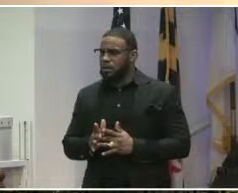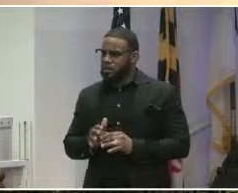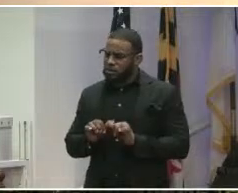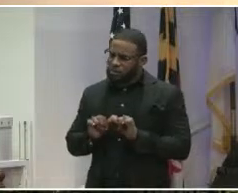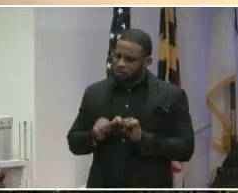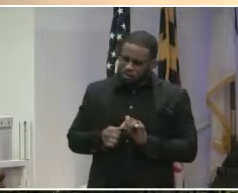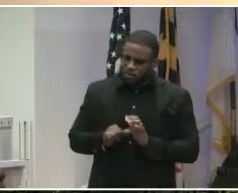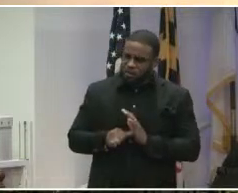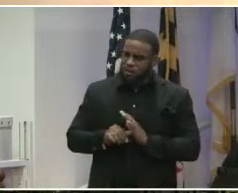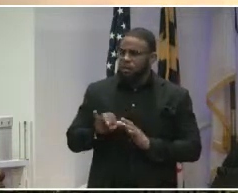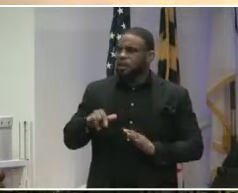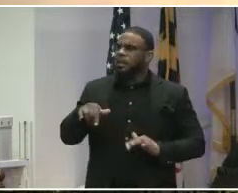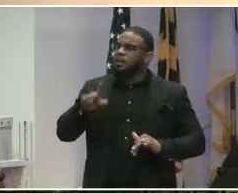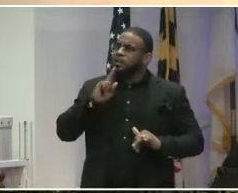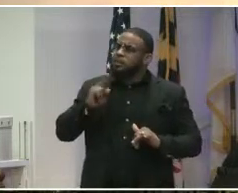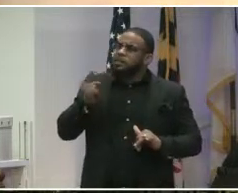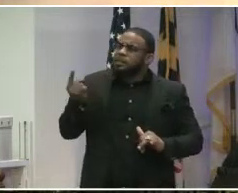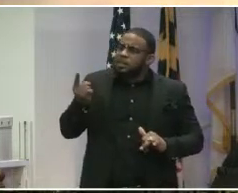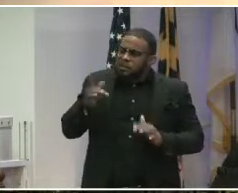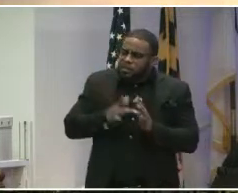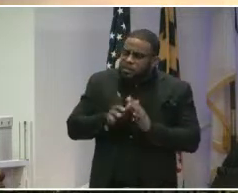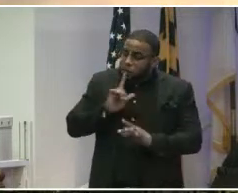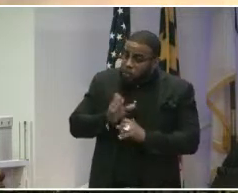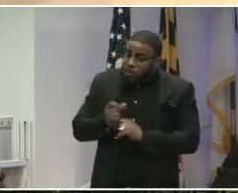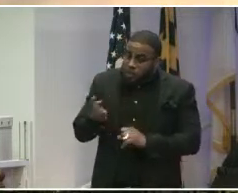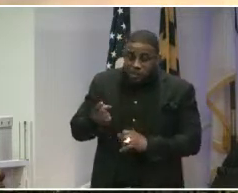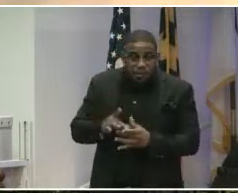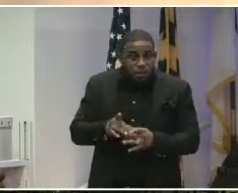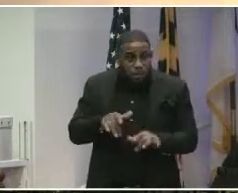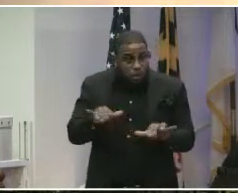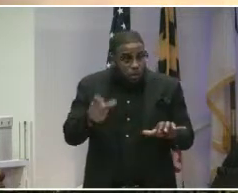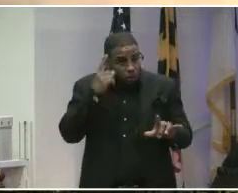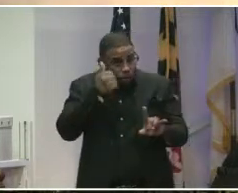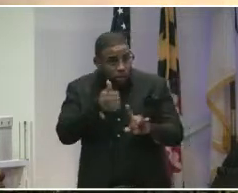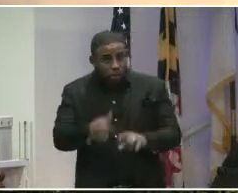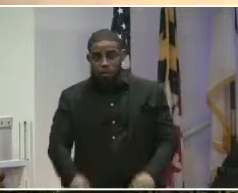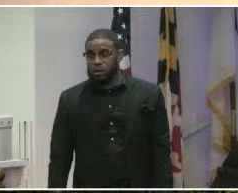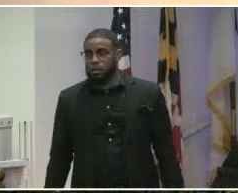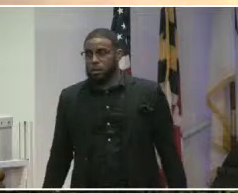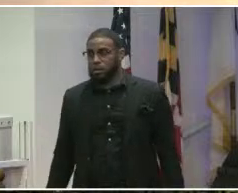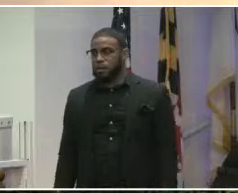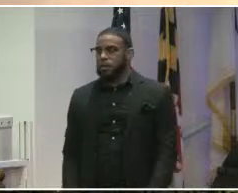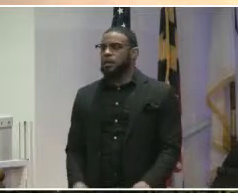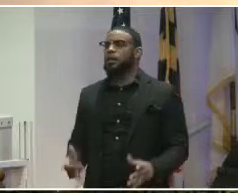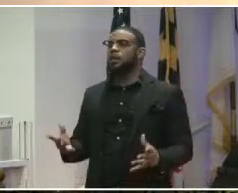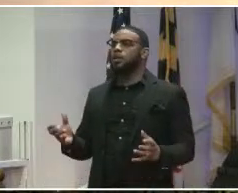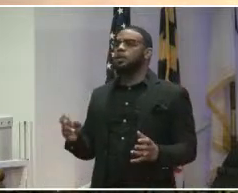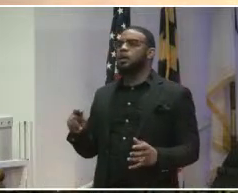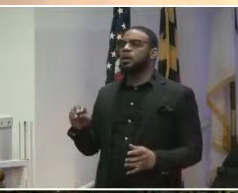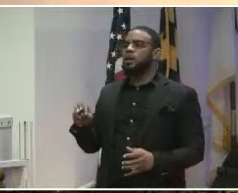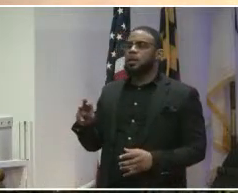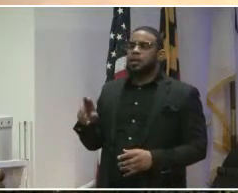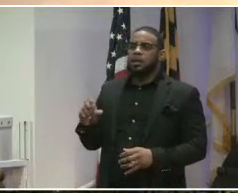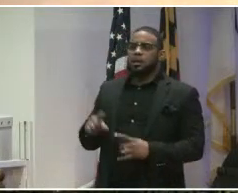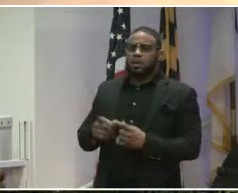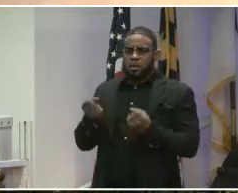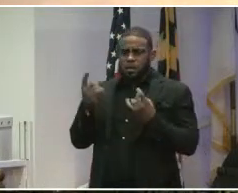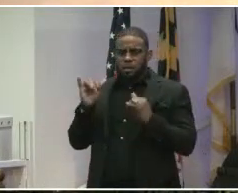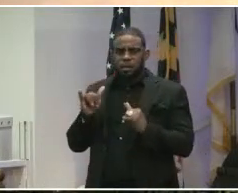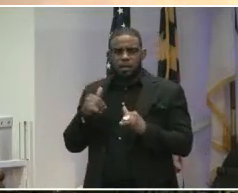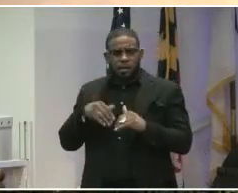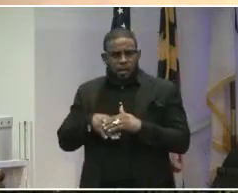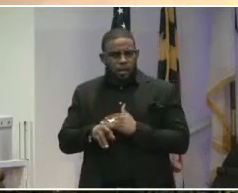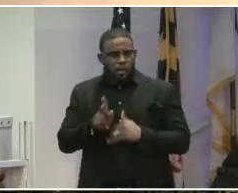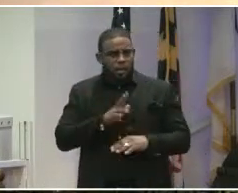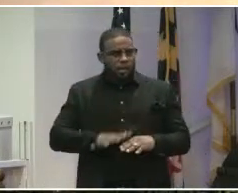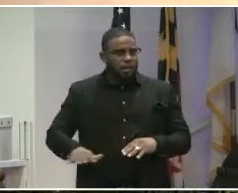that. This isn't something Jesus was really saying that you can do for yourself. He wanted Nicodemus to understand that entering